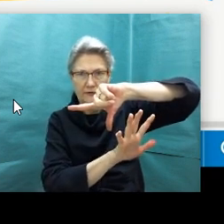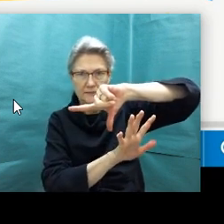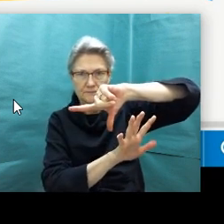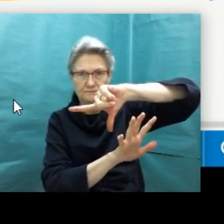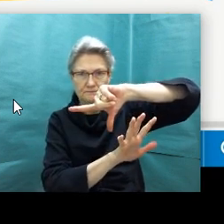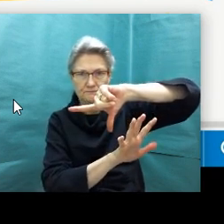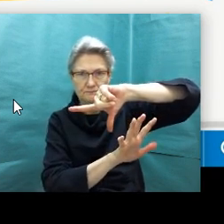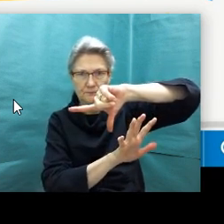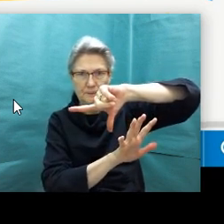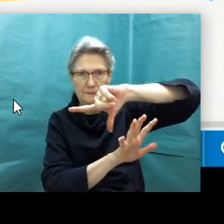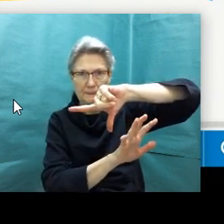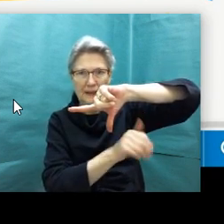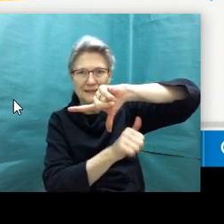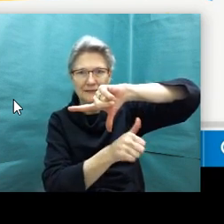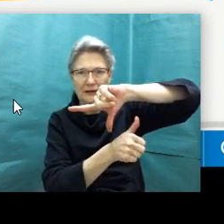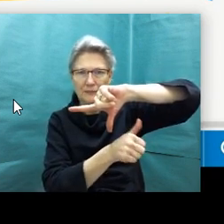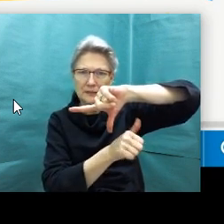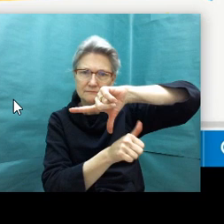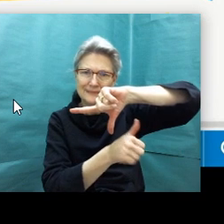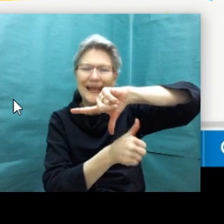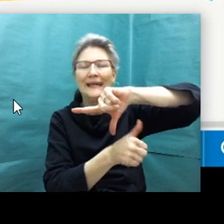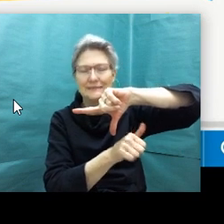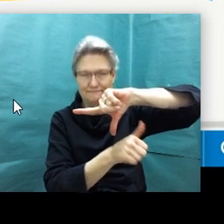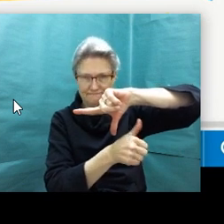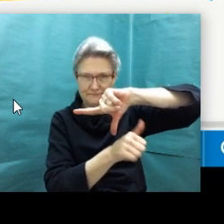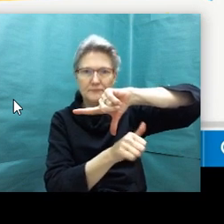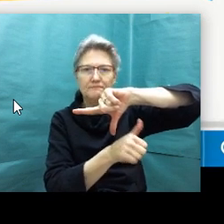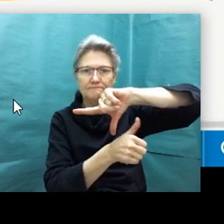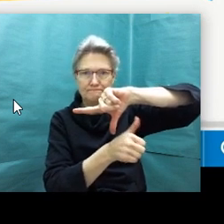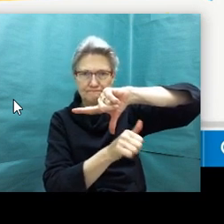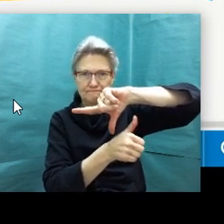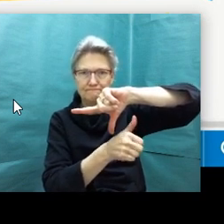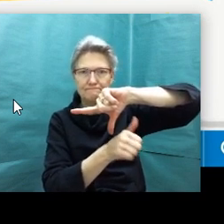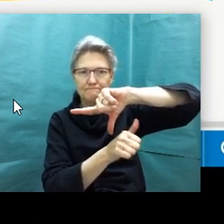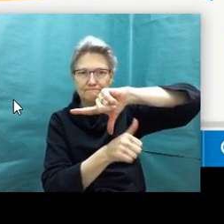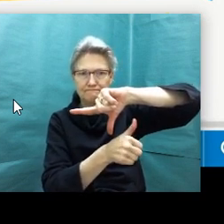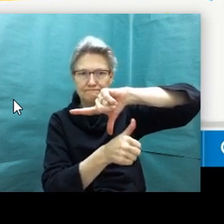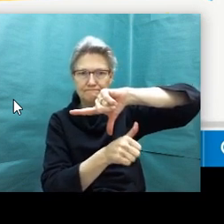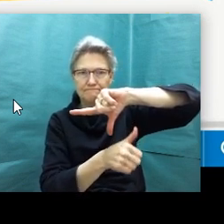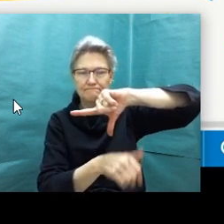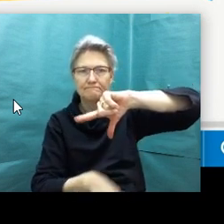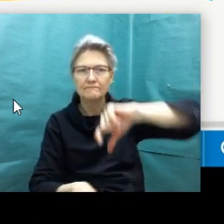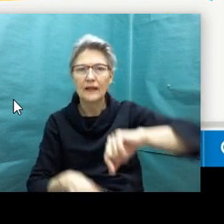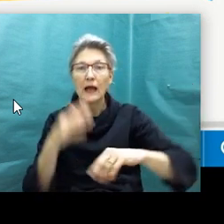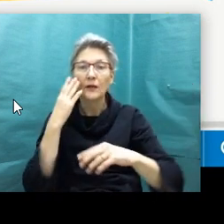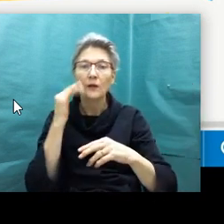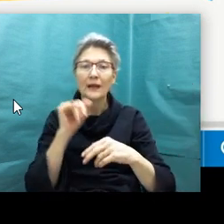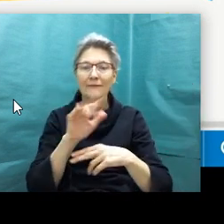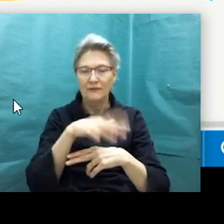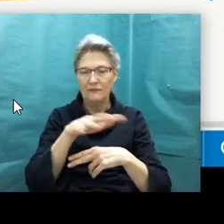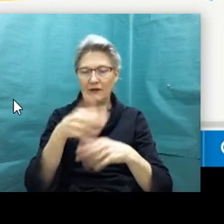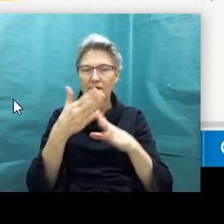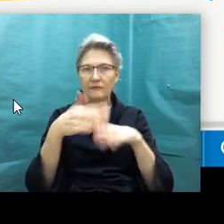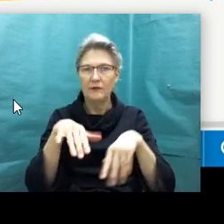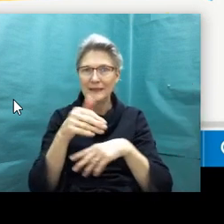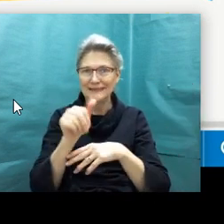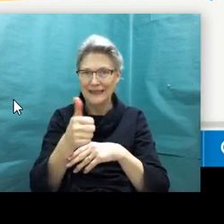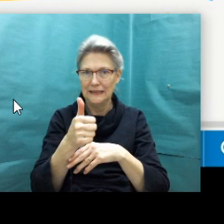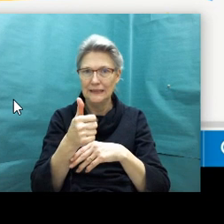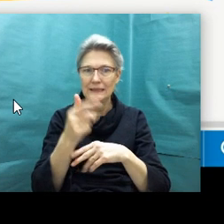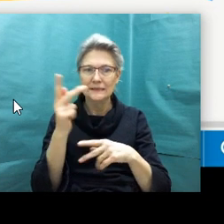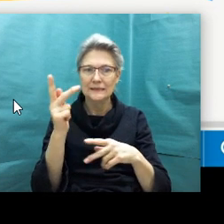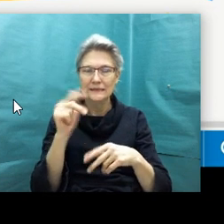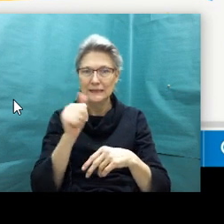could have done 55 divided by 10. I know that 10 times 5